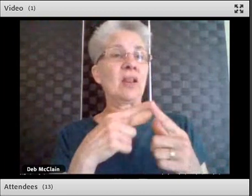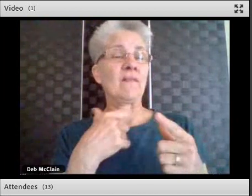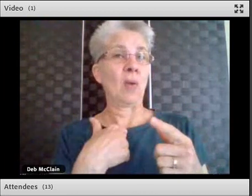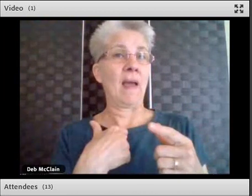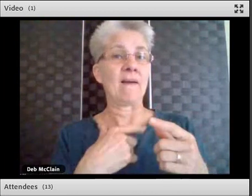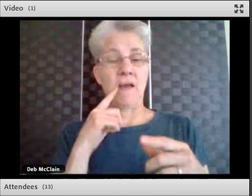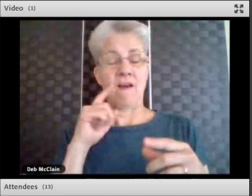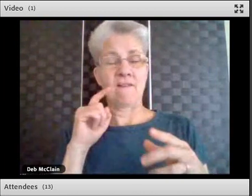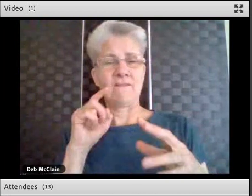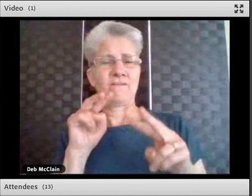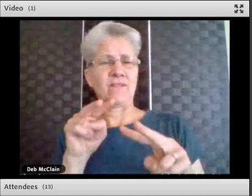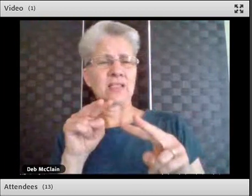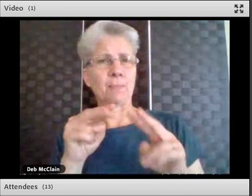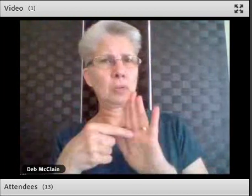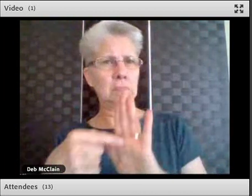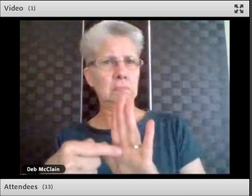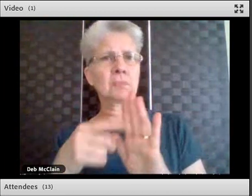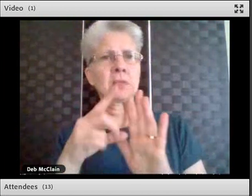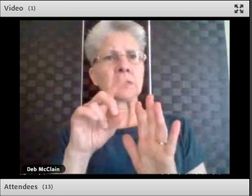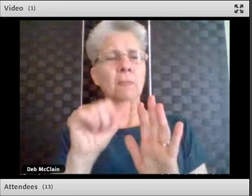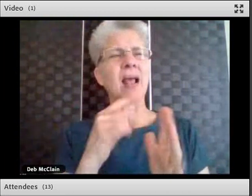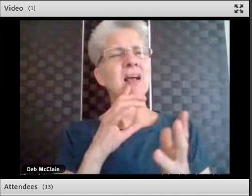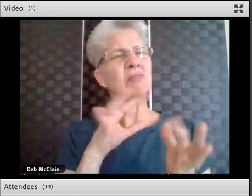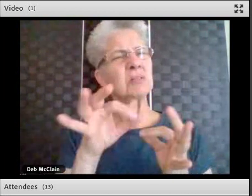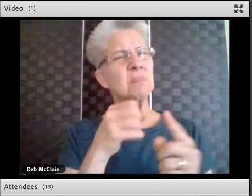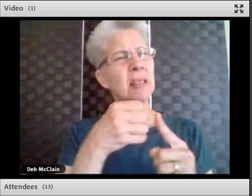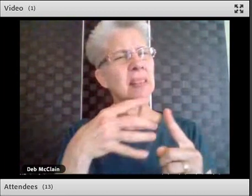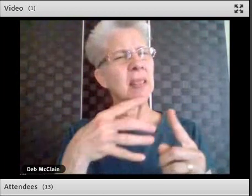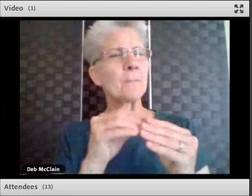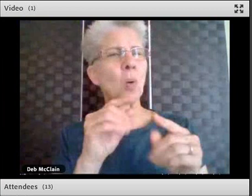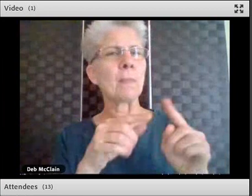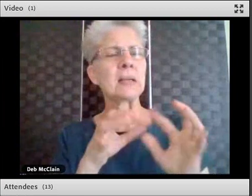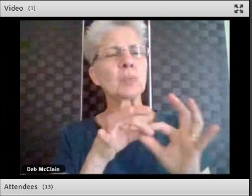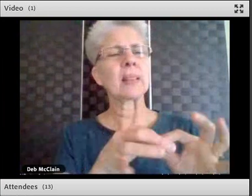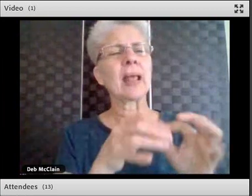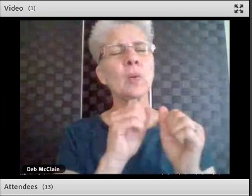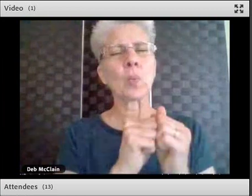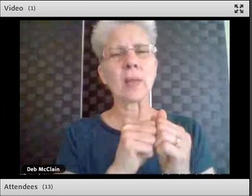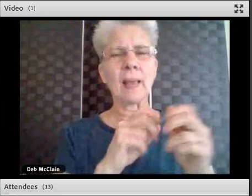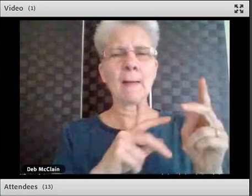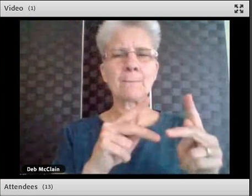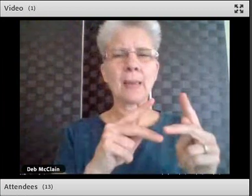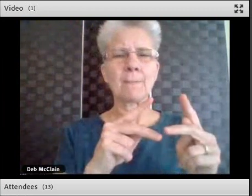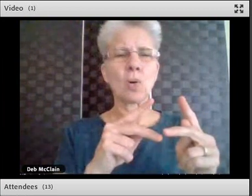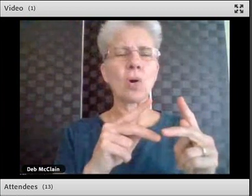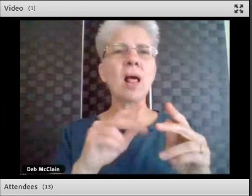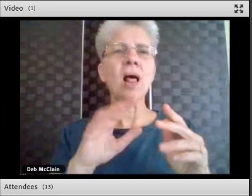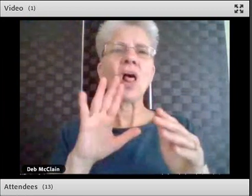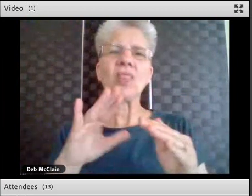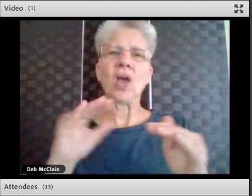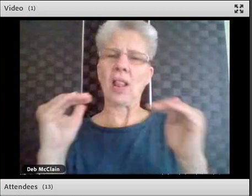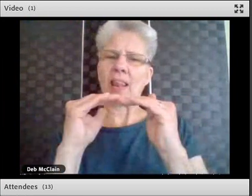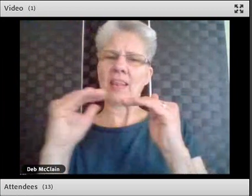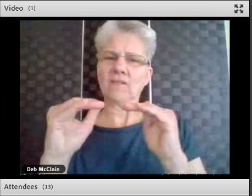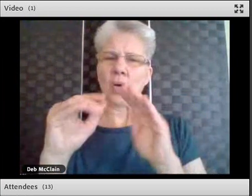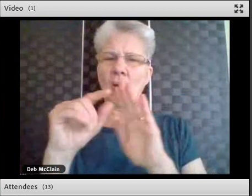disabilities. And I've talked about that to a certain extent, but it has to do with people's levels of